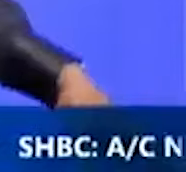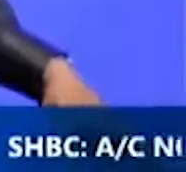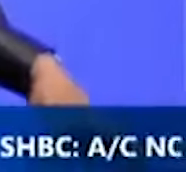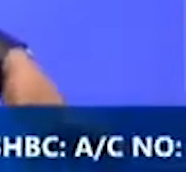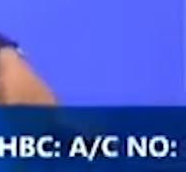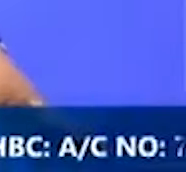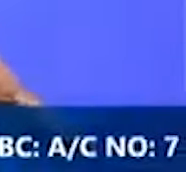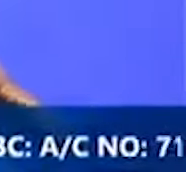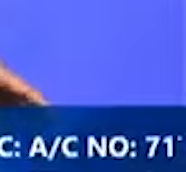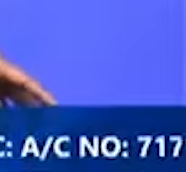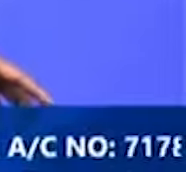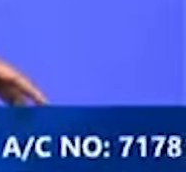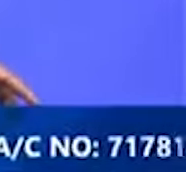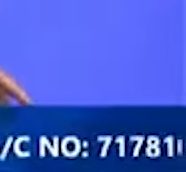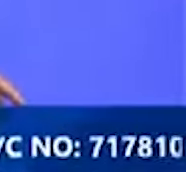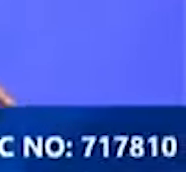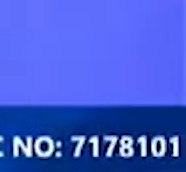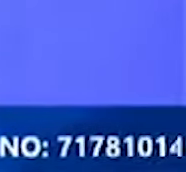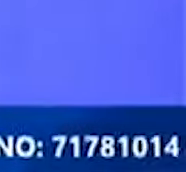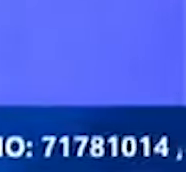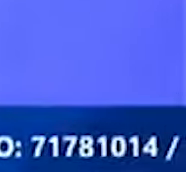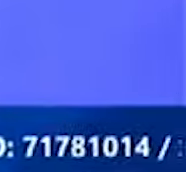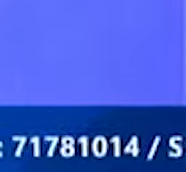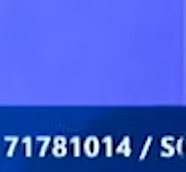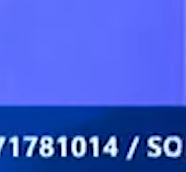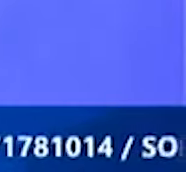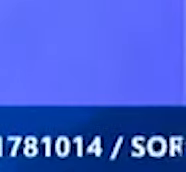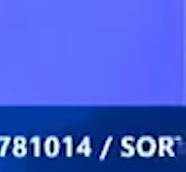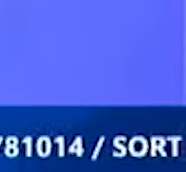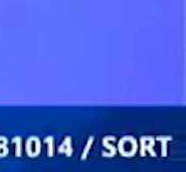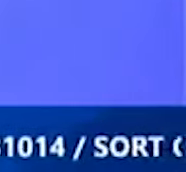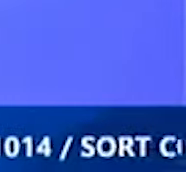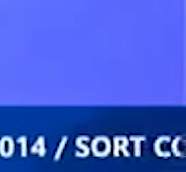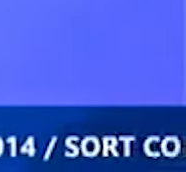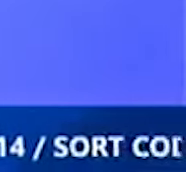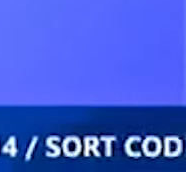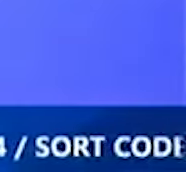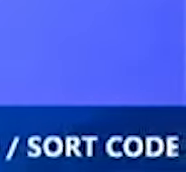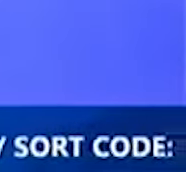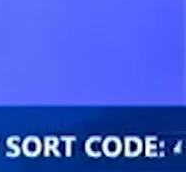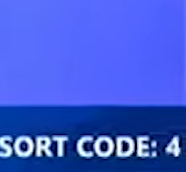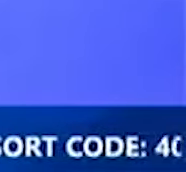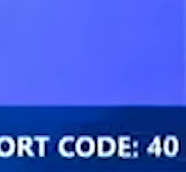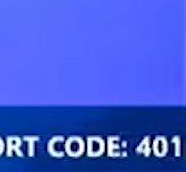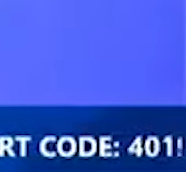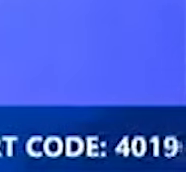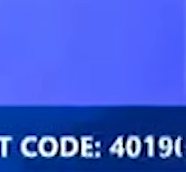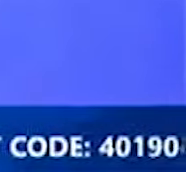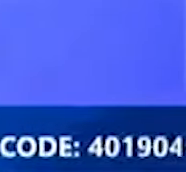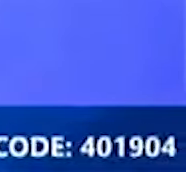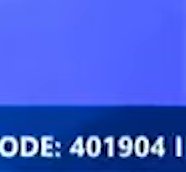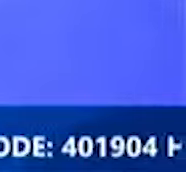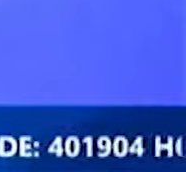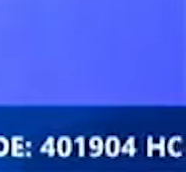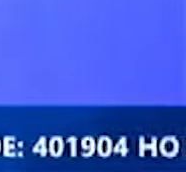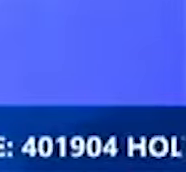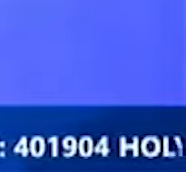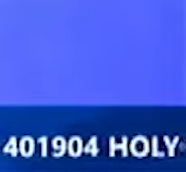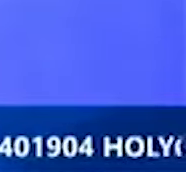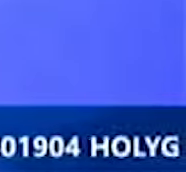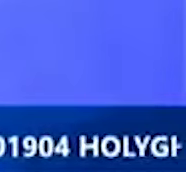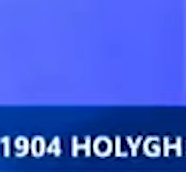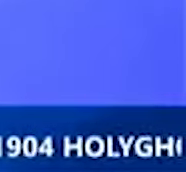purchases. God is not so irresponsible to send you and not put in place the spiritual provision. That you do not